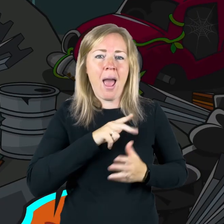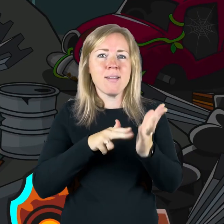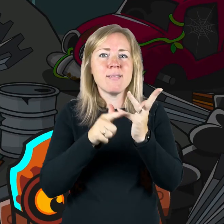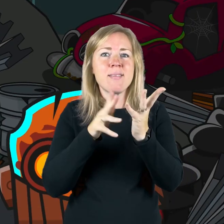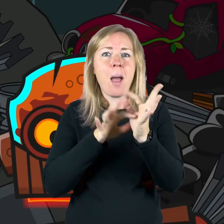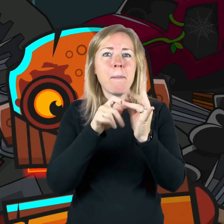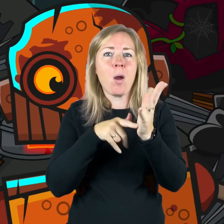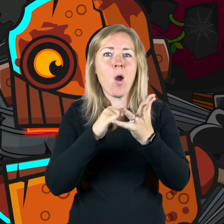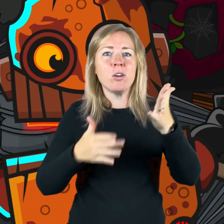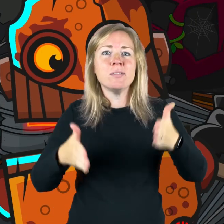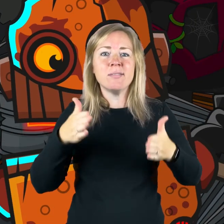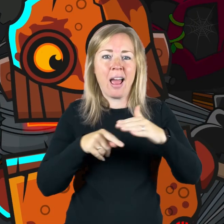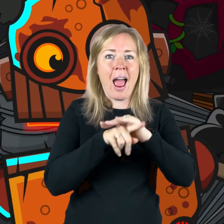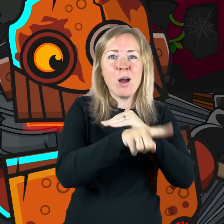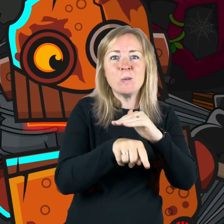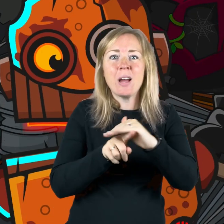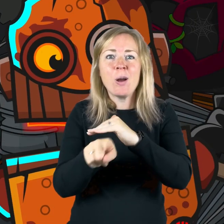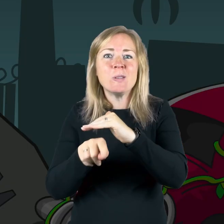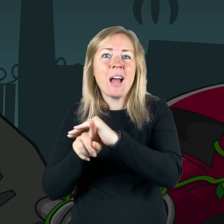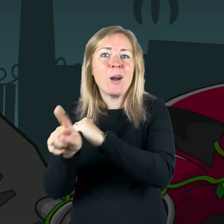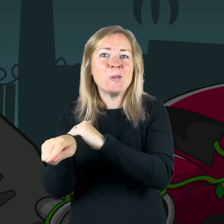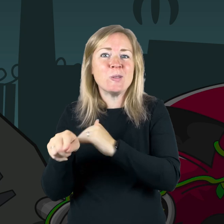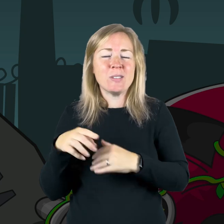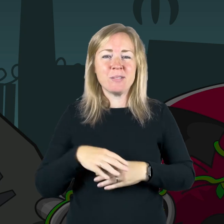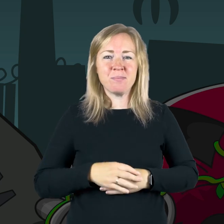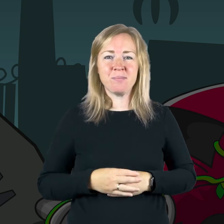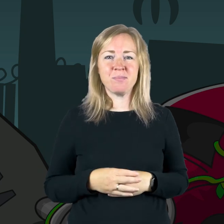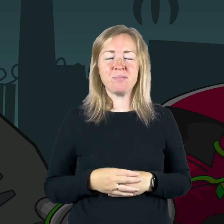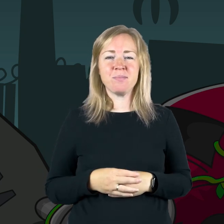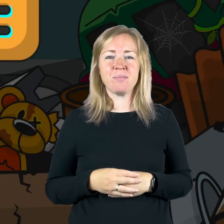the NumBots come out of hiding.